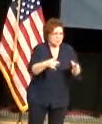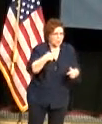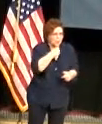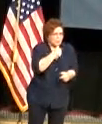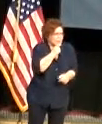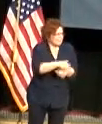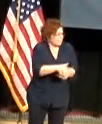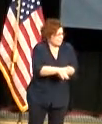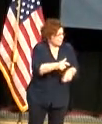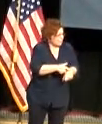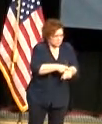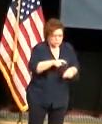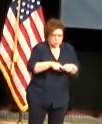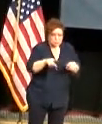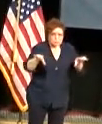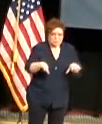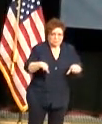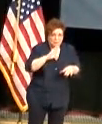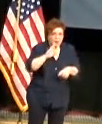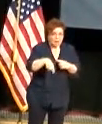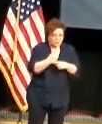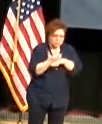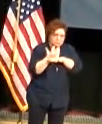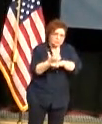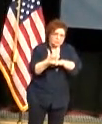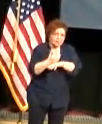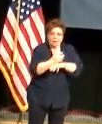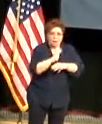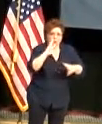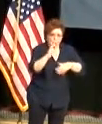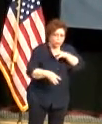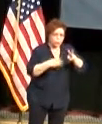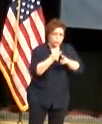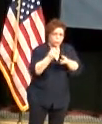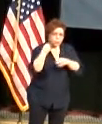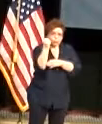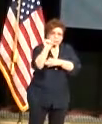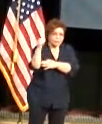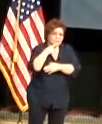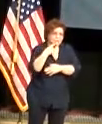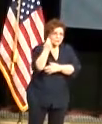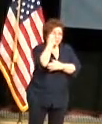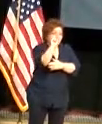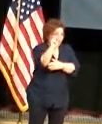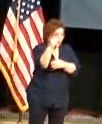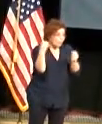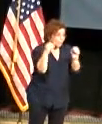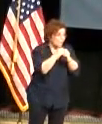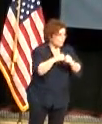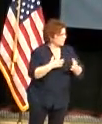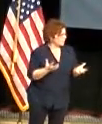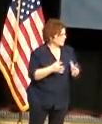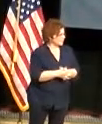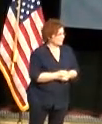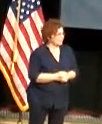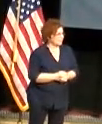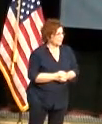do anything unless we have a grassroots global revolution that says no more.